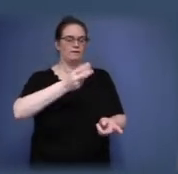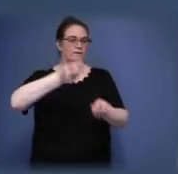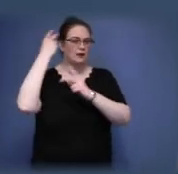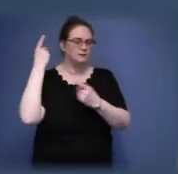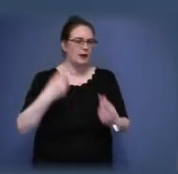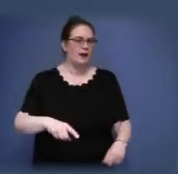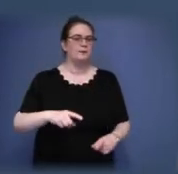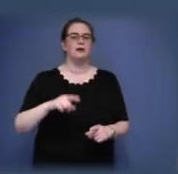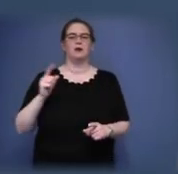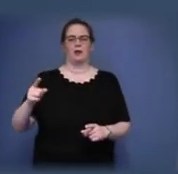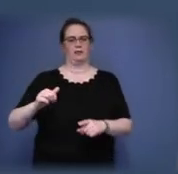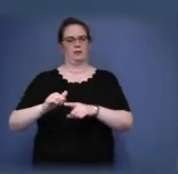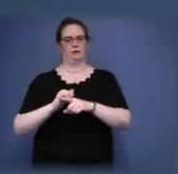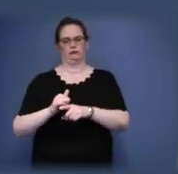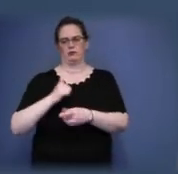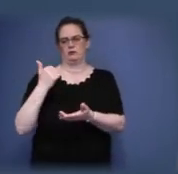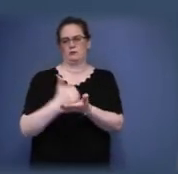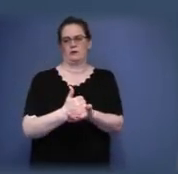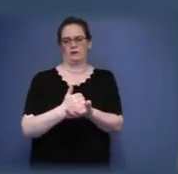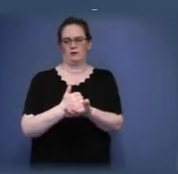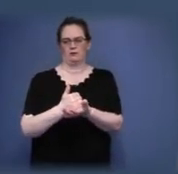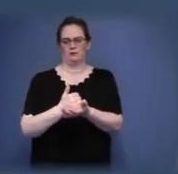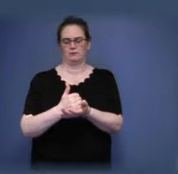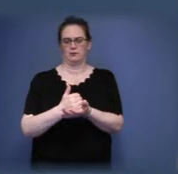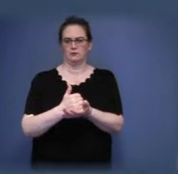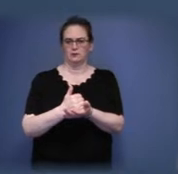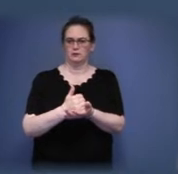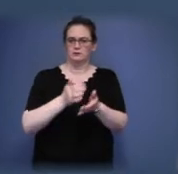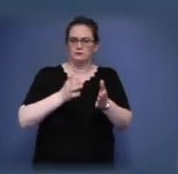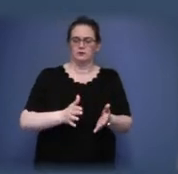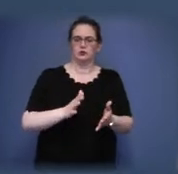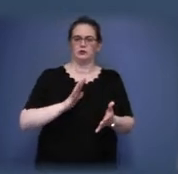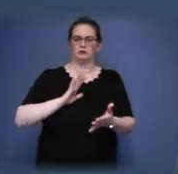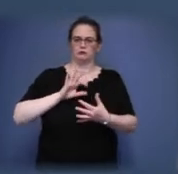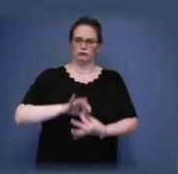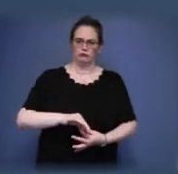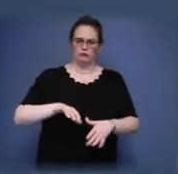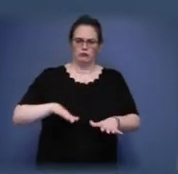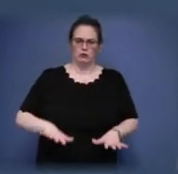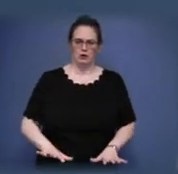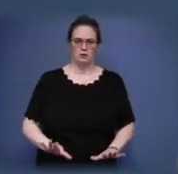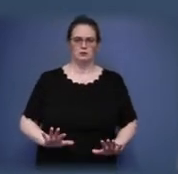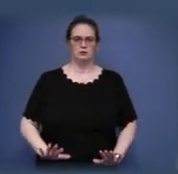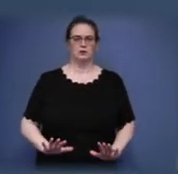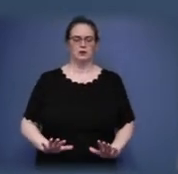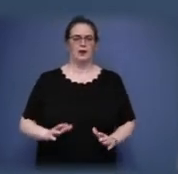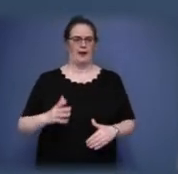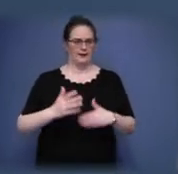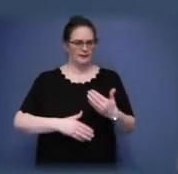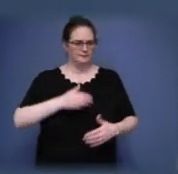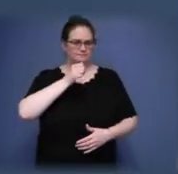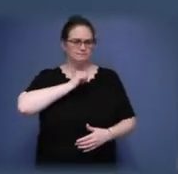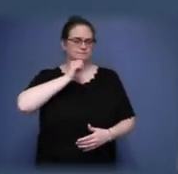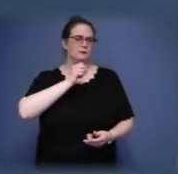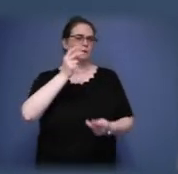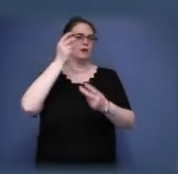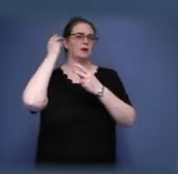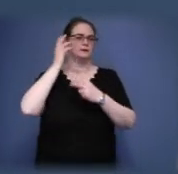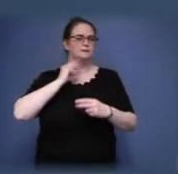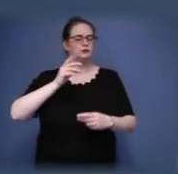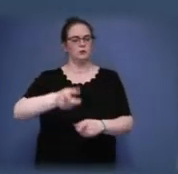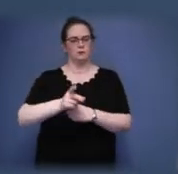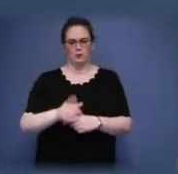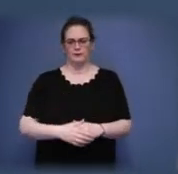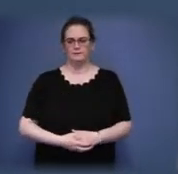on, and they're trained to help that veteran ground and to get through that flashback or that